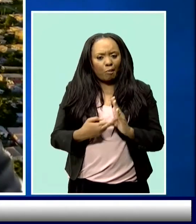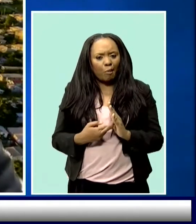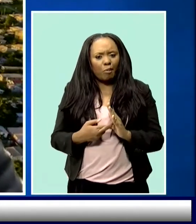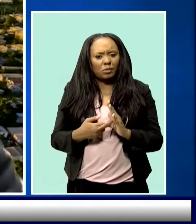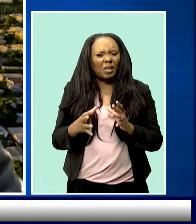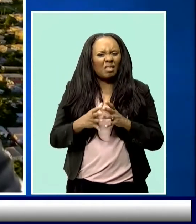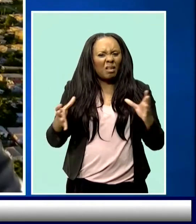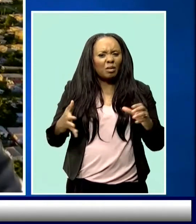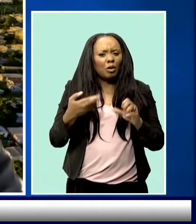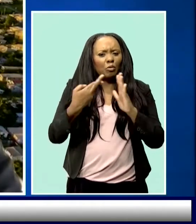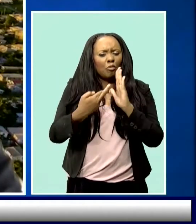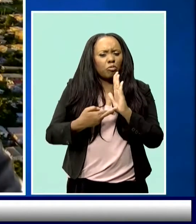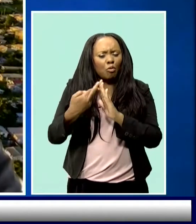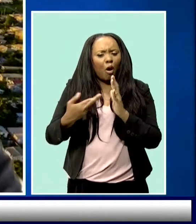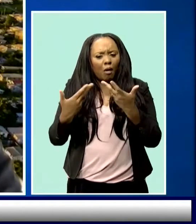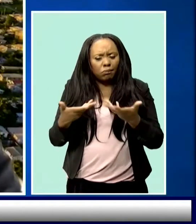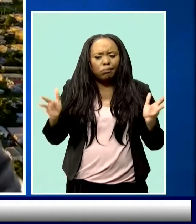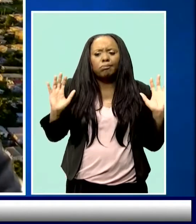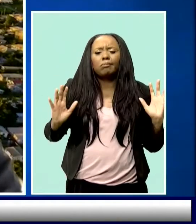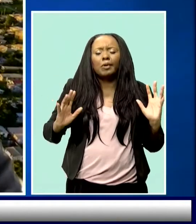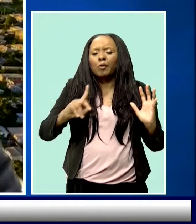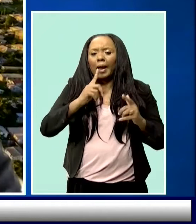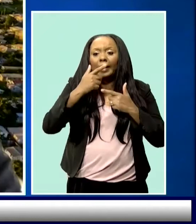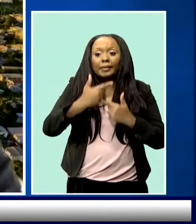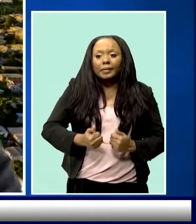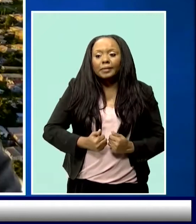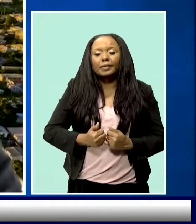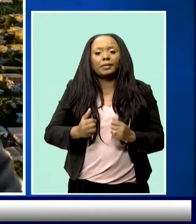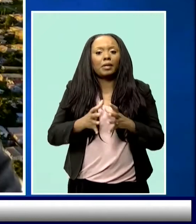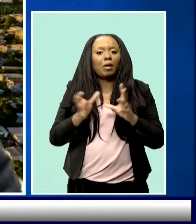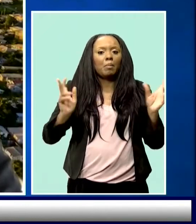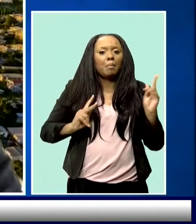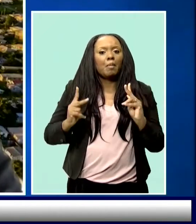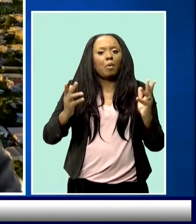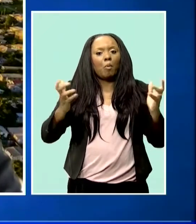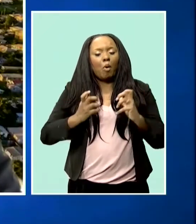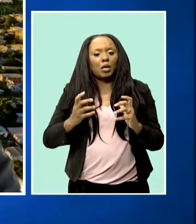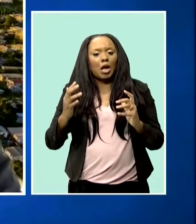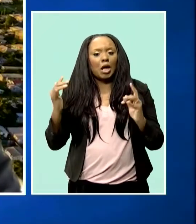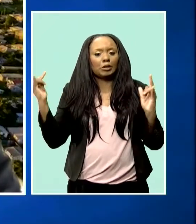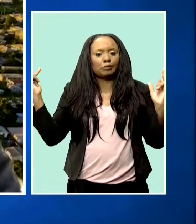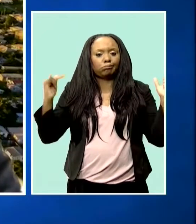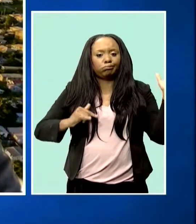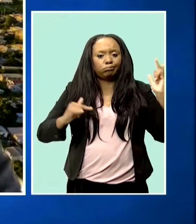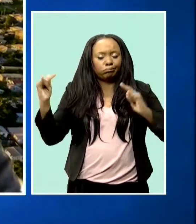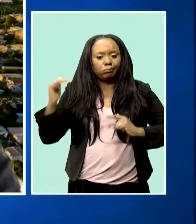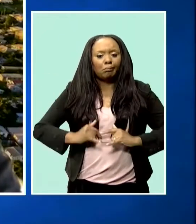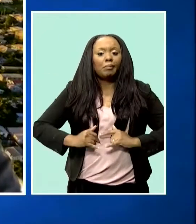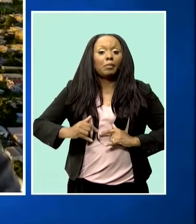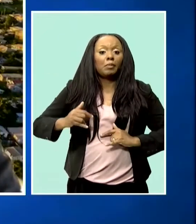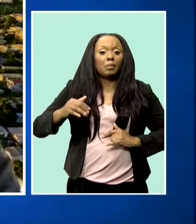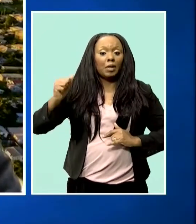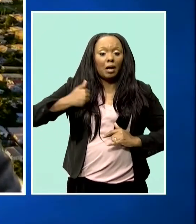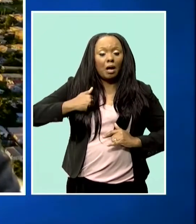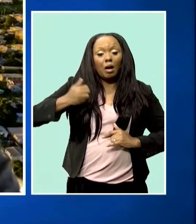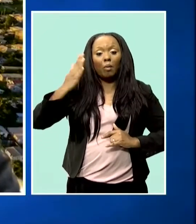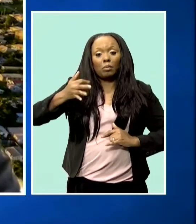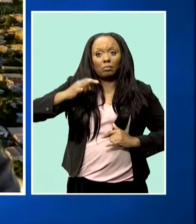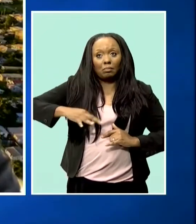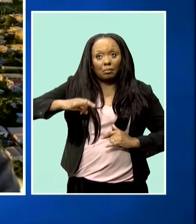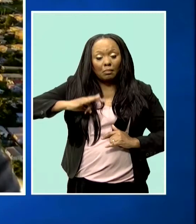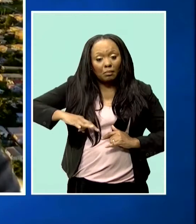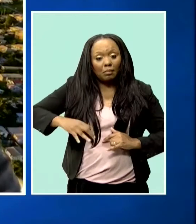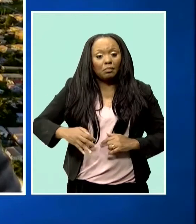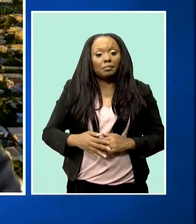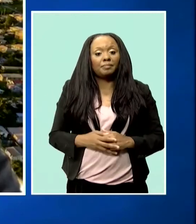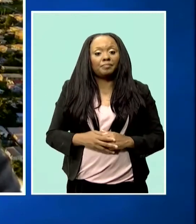a demand for travel, leisure travel in particular, that we certainly will benefit from that. Air Canada will return to daily